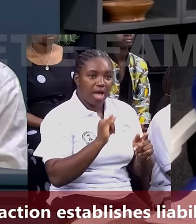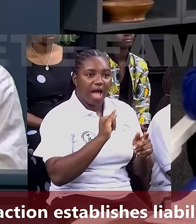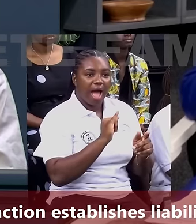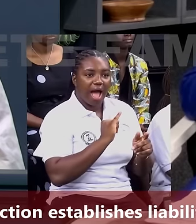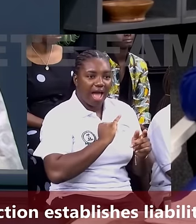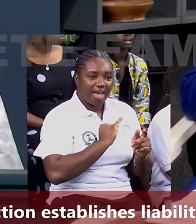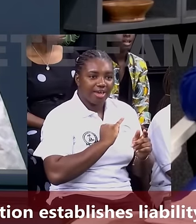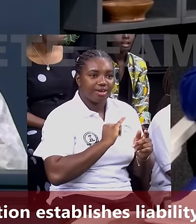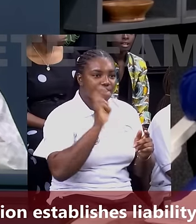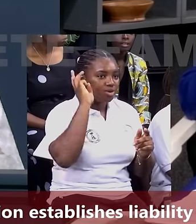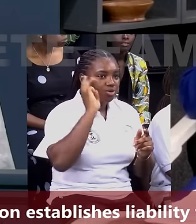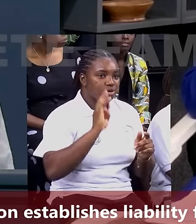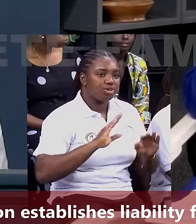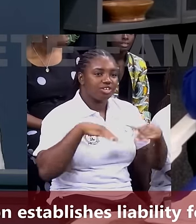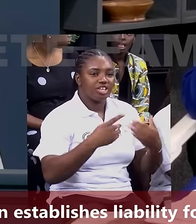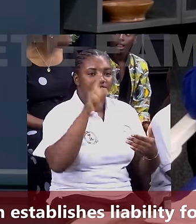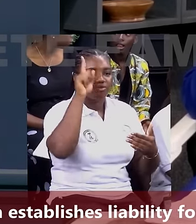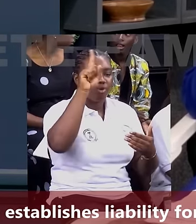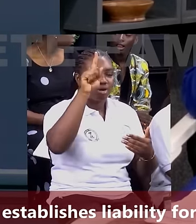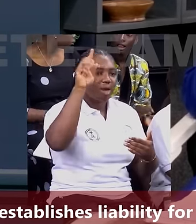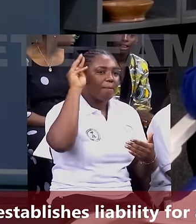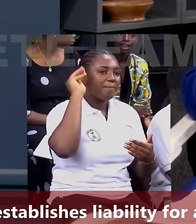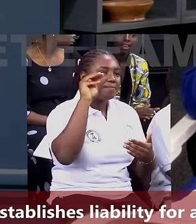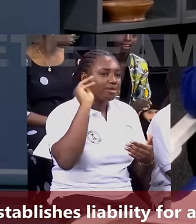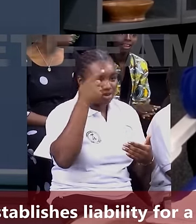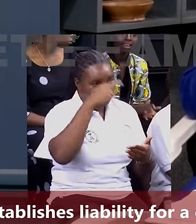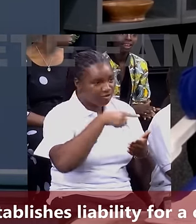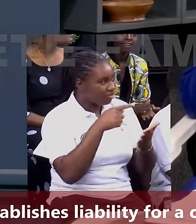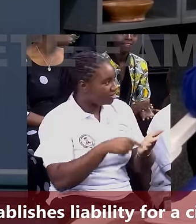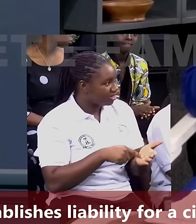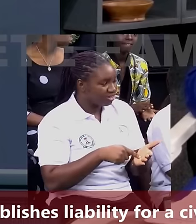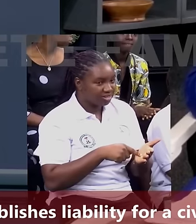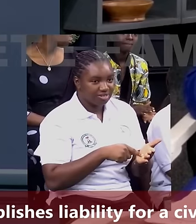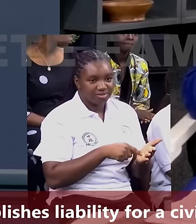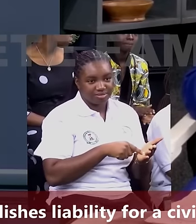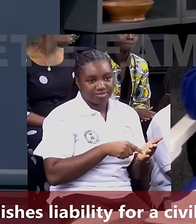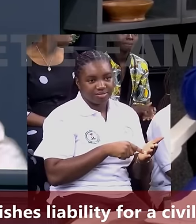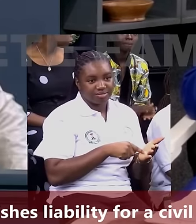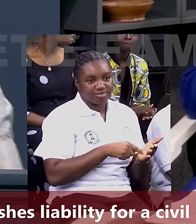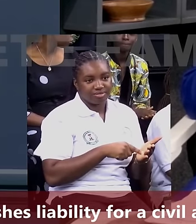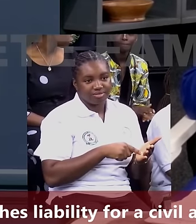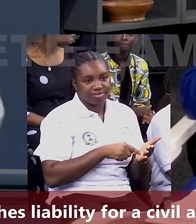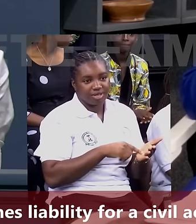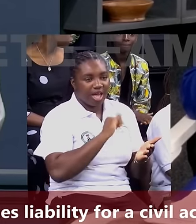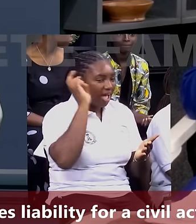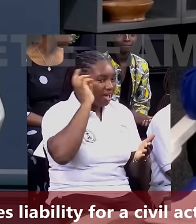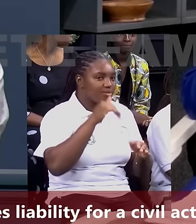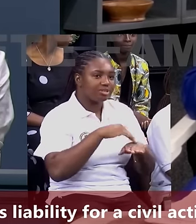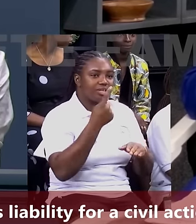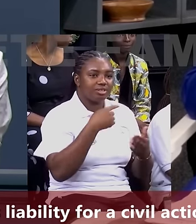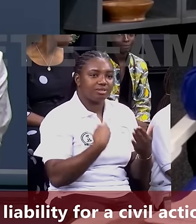contributing 1 million naira for this. So that you can reach out to more people. And I will send the money